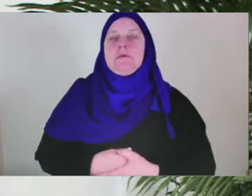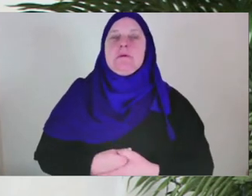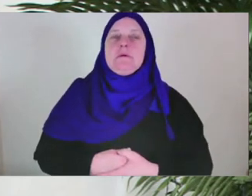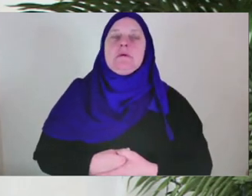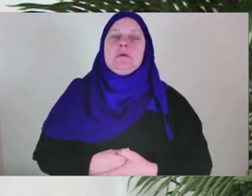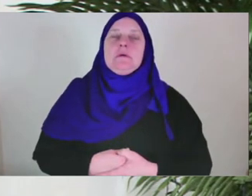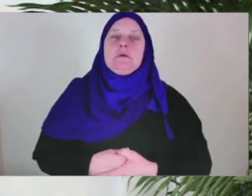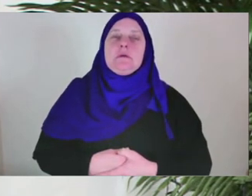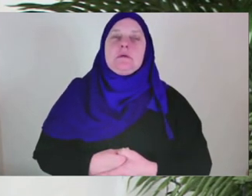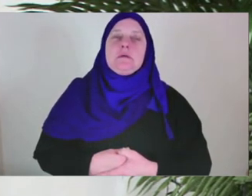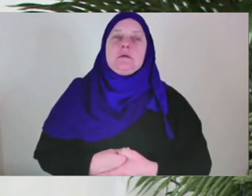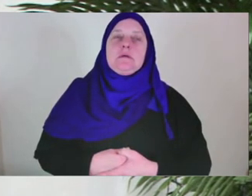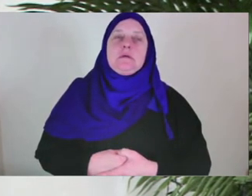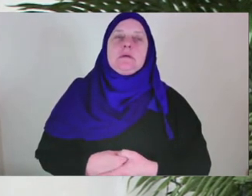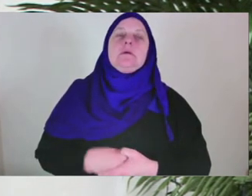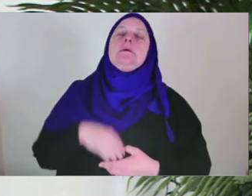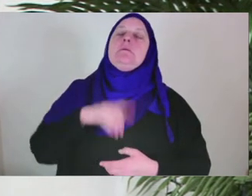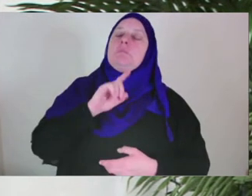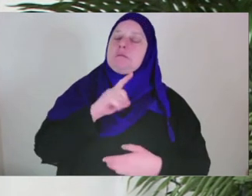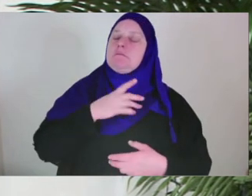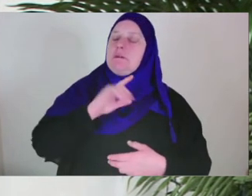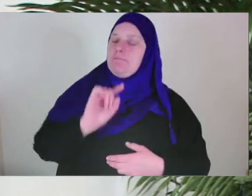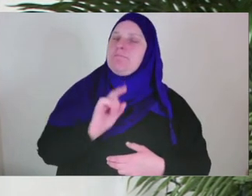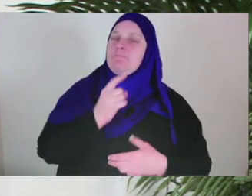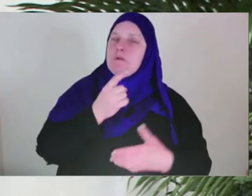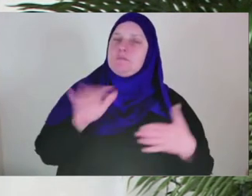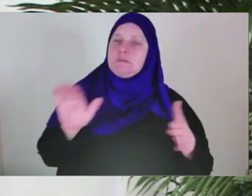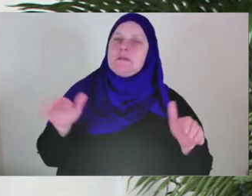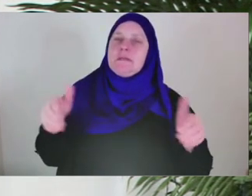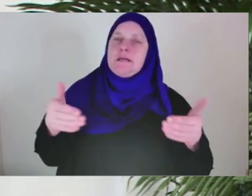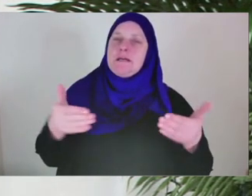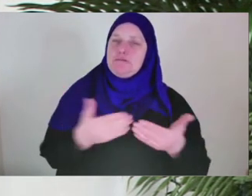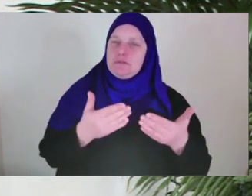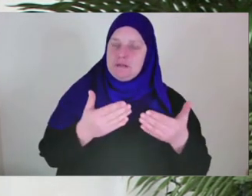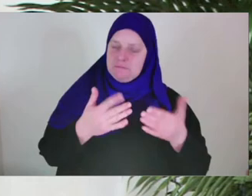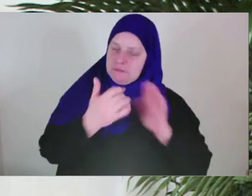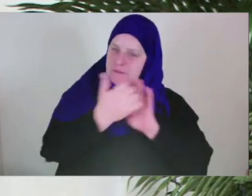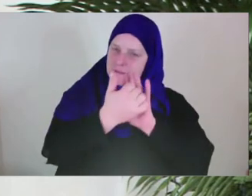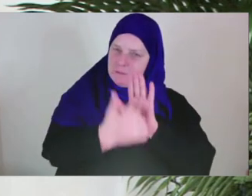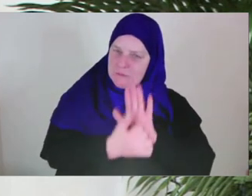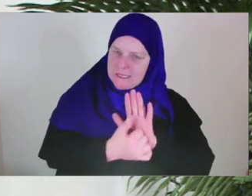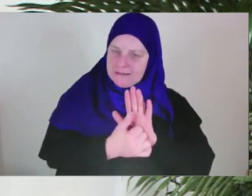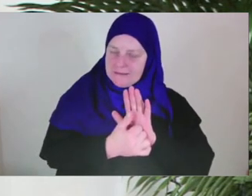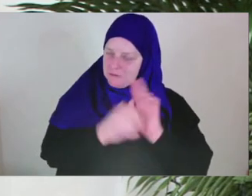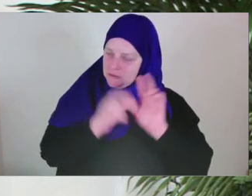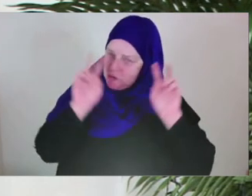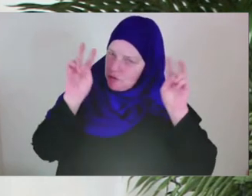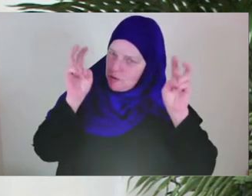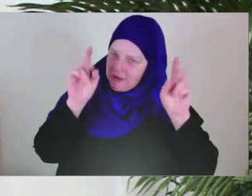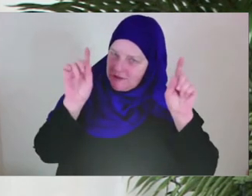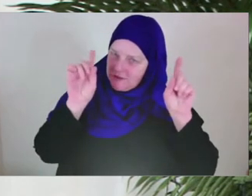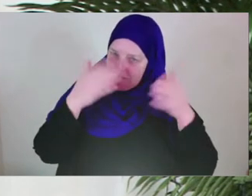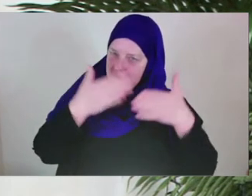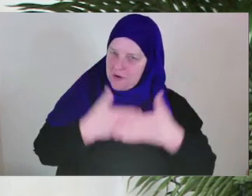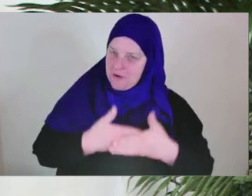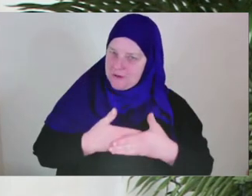an introduction to the subject tonight, there is an ayah